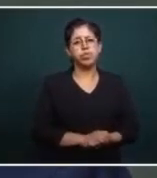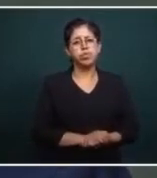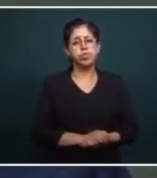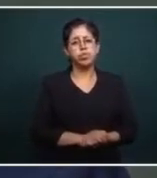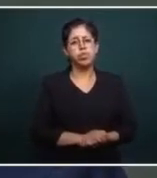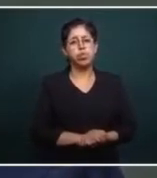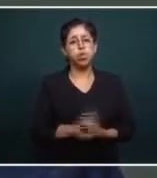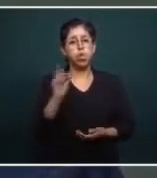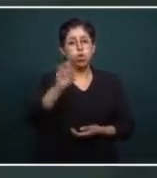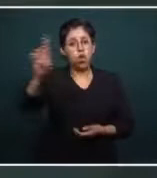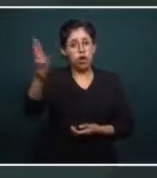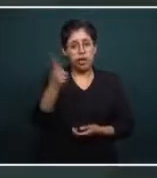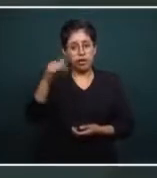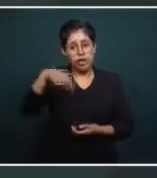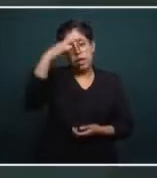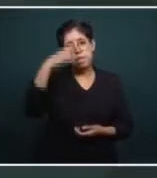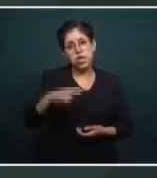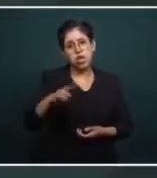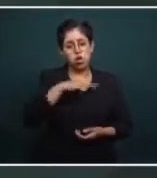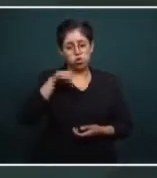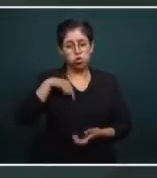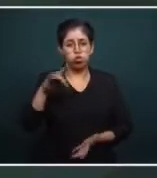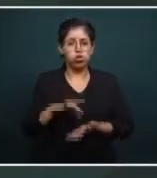al regreso. on their return.